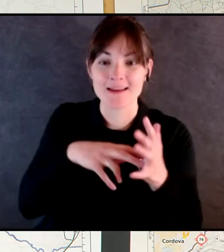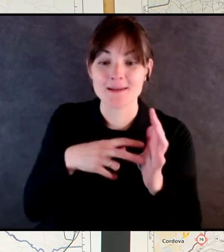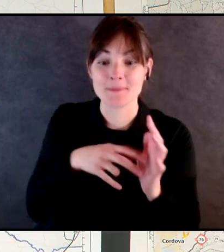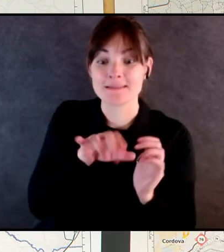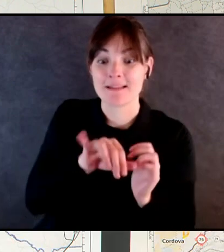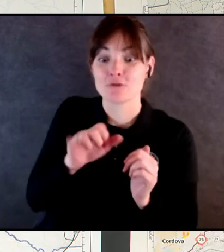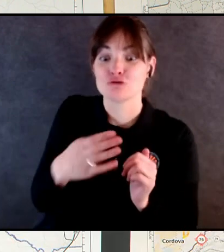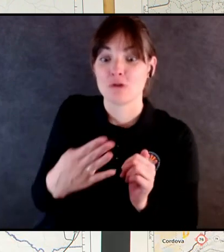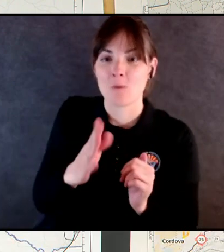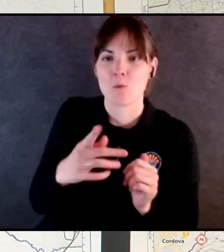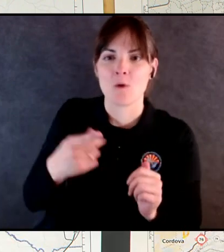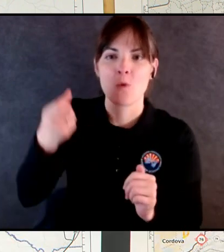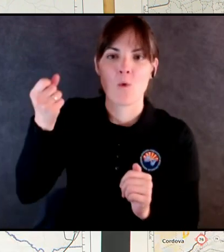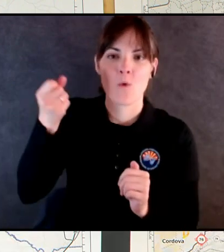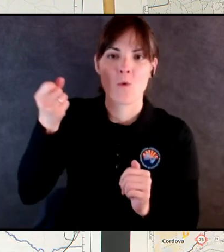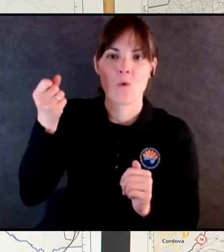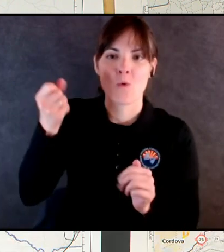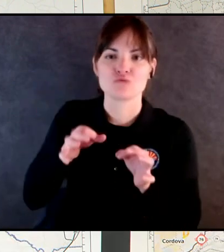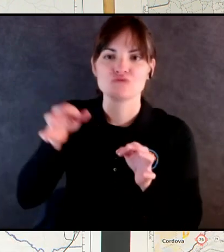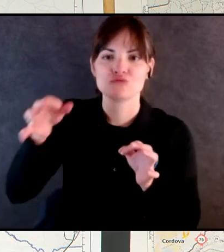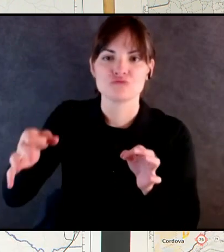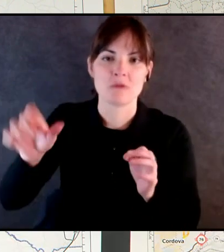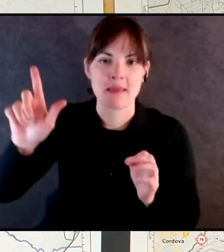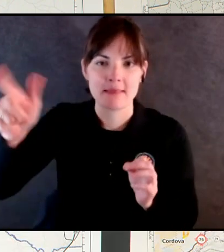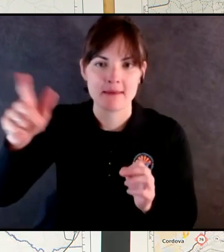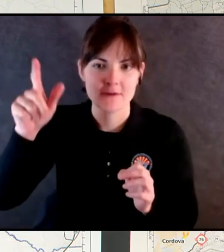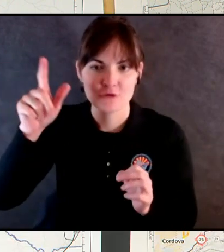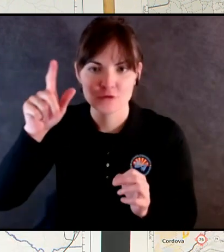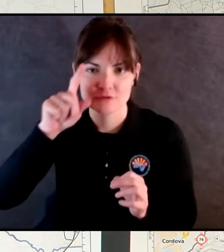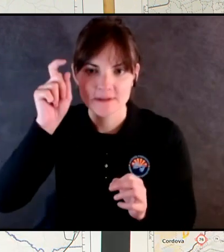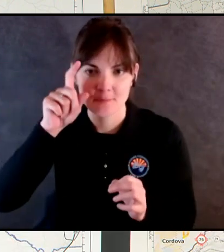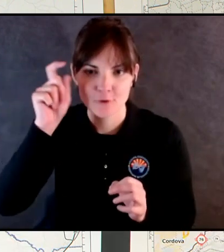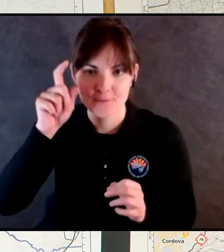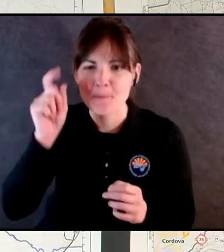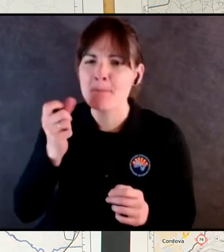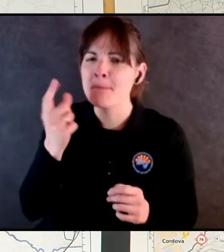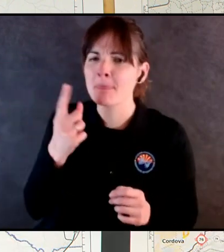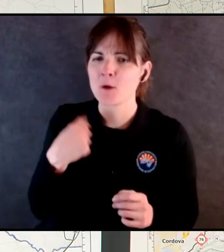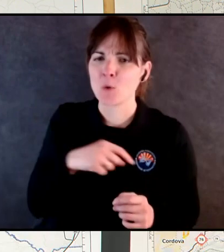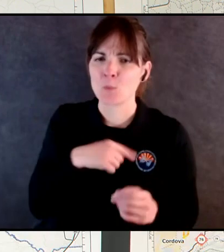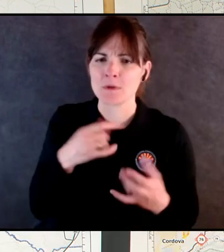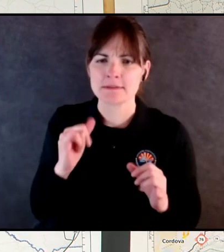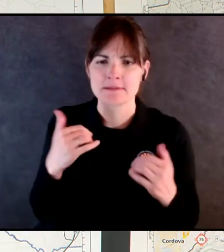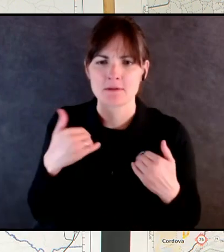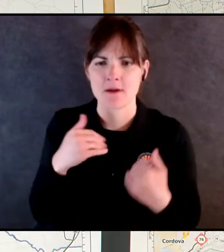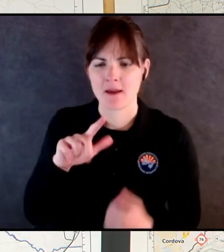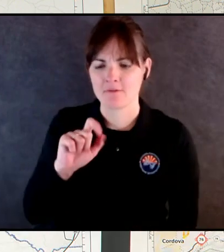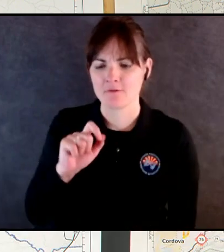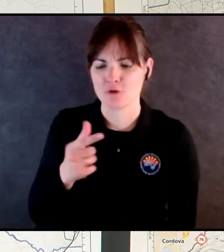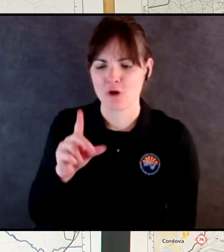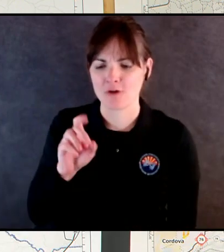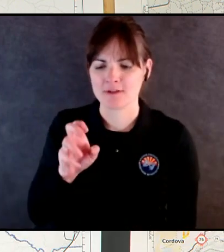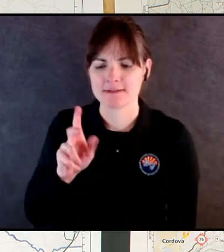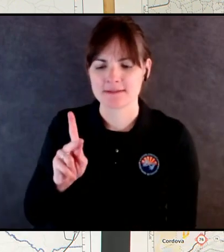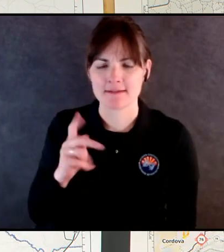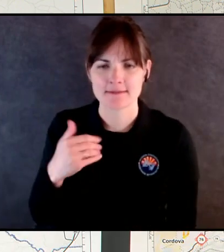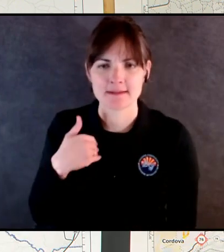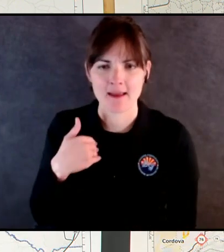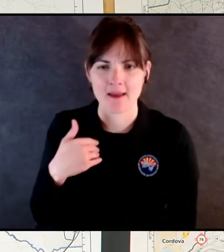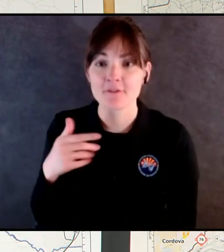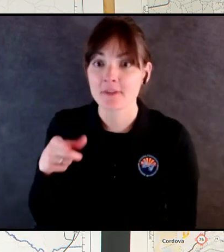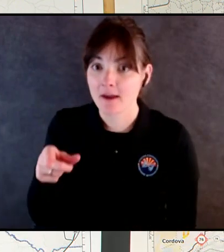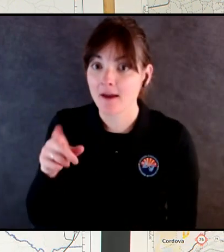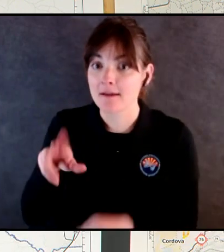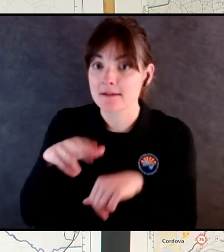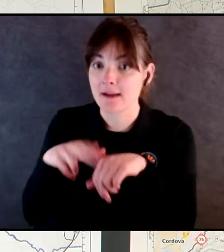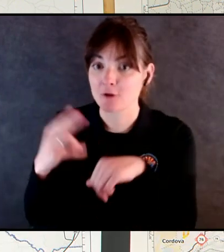in and around some of the communities. So the Carson National Forest is selling some permits for those at this time, and